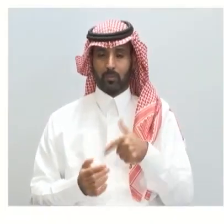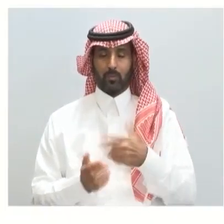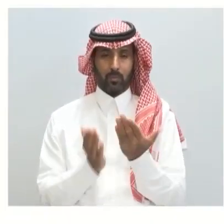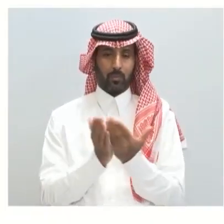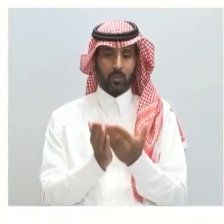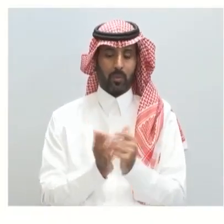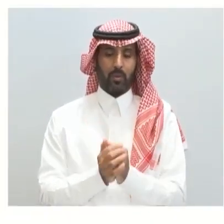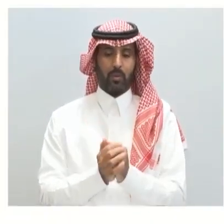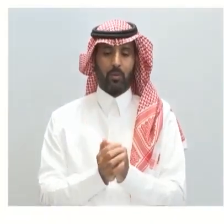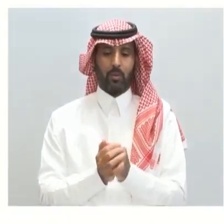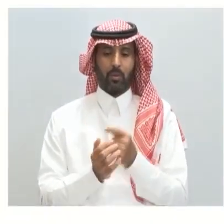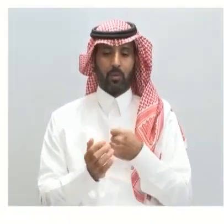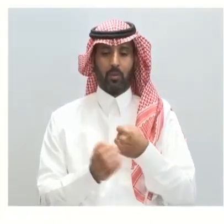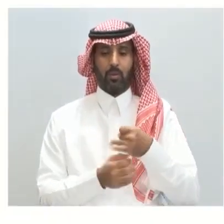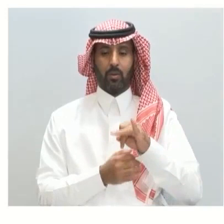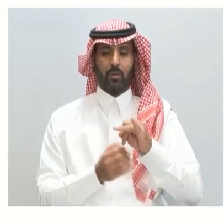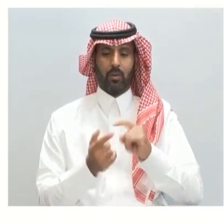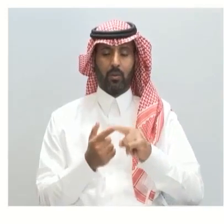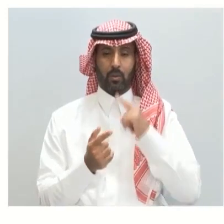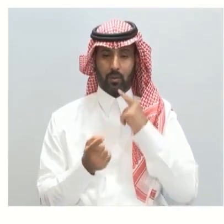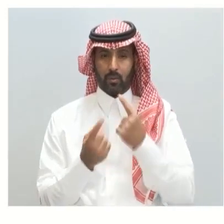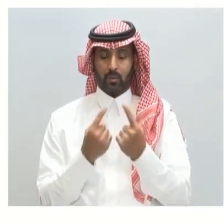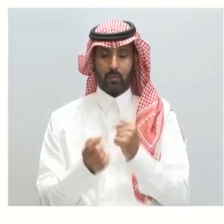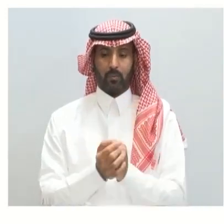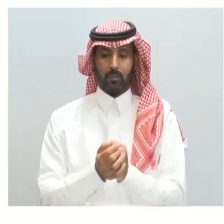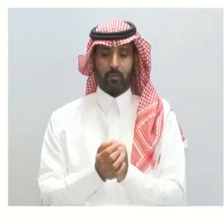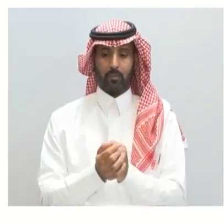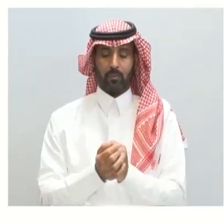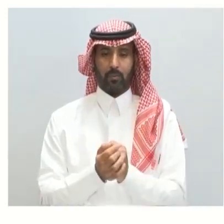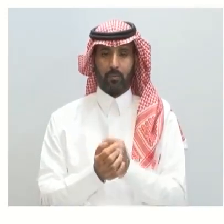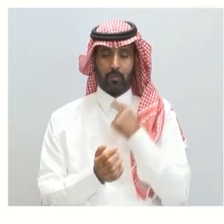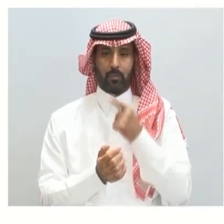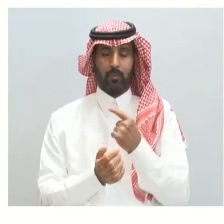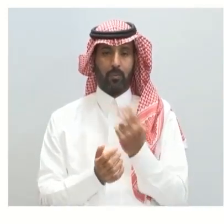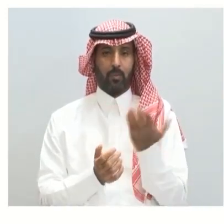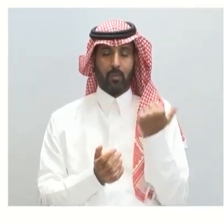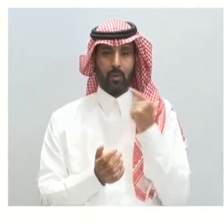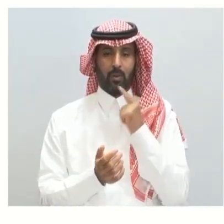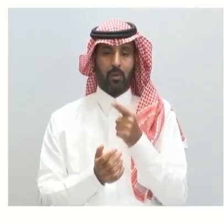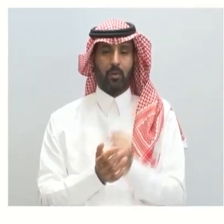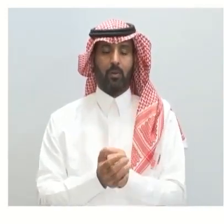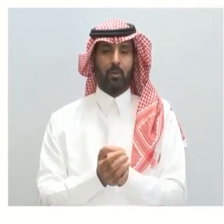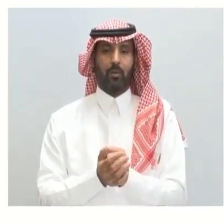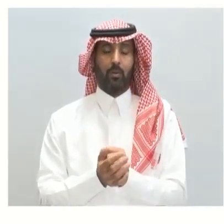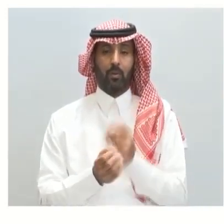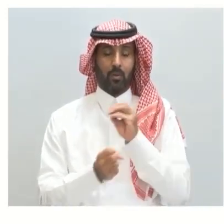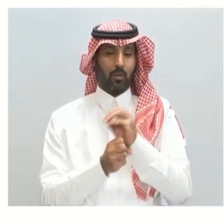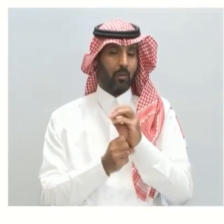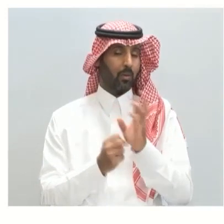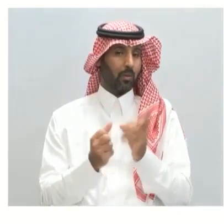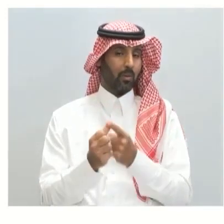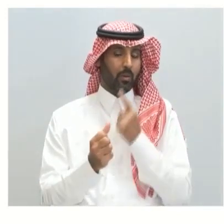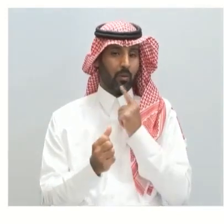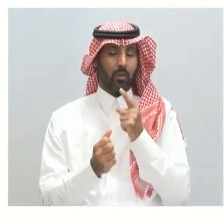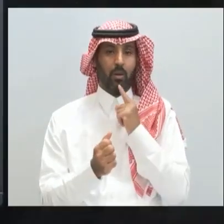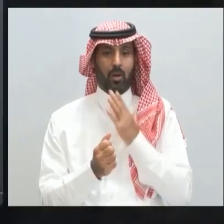today's lessons, because we'll be taking the conversation and also the pronunciation. If you remember, we said that we'll be learning about the intonations,